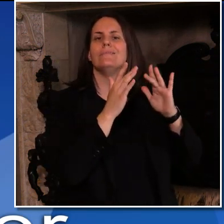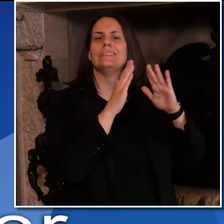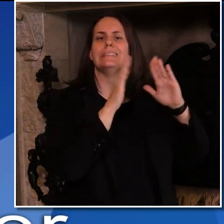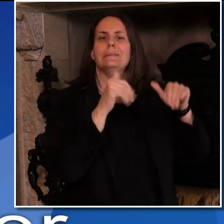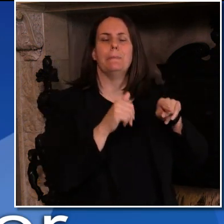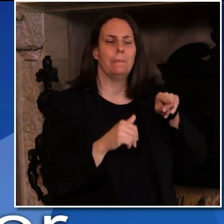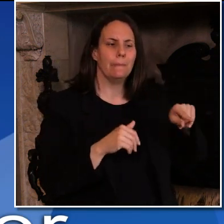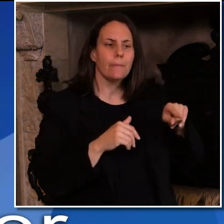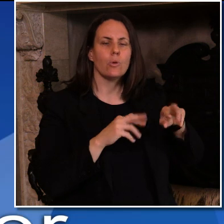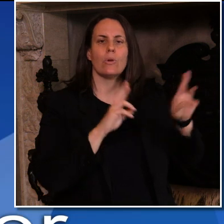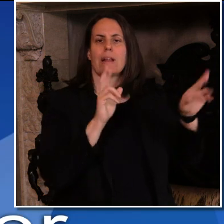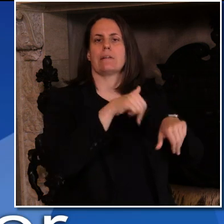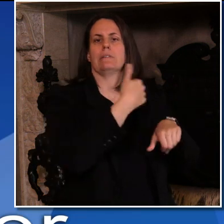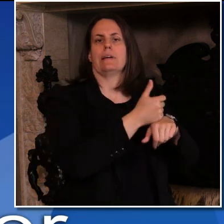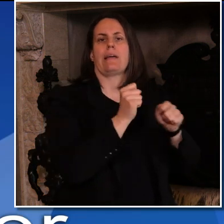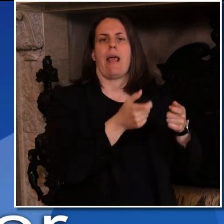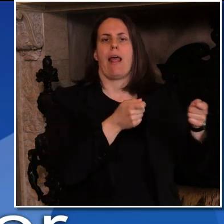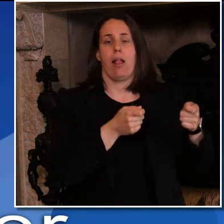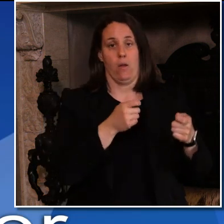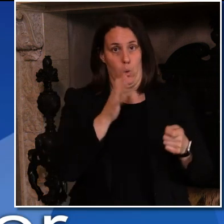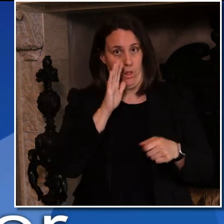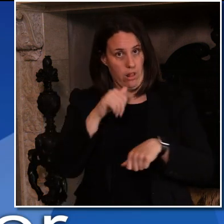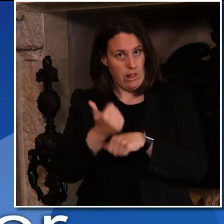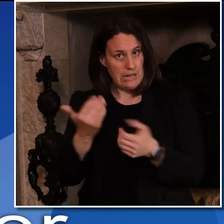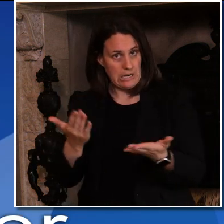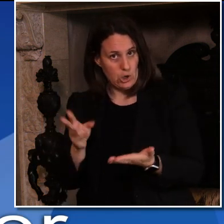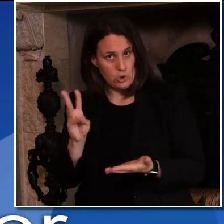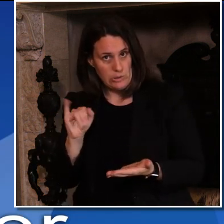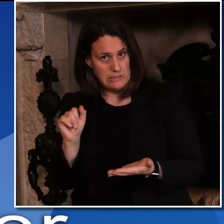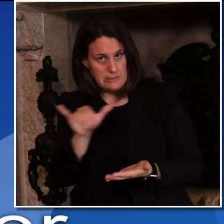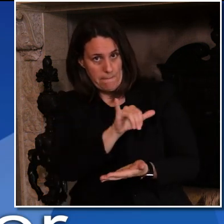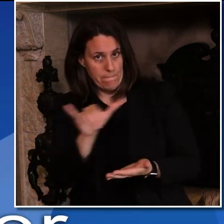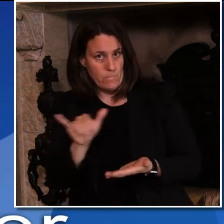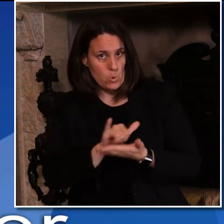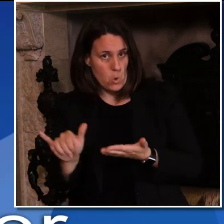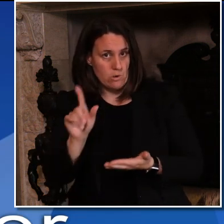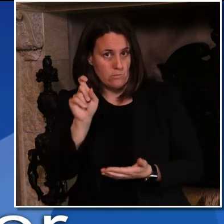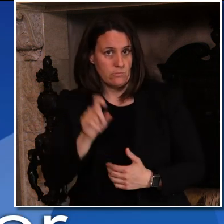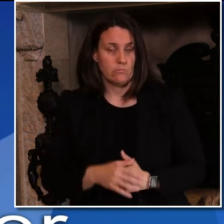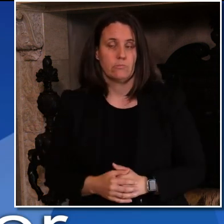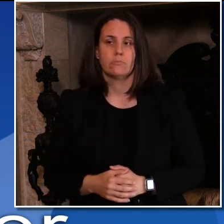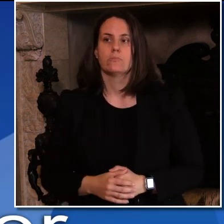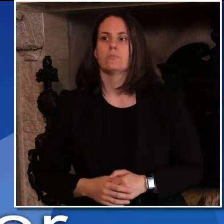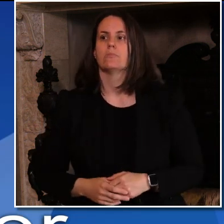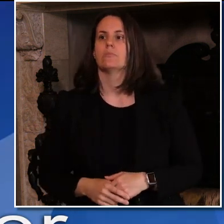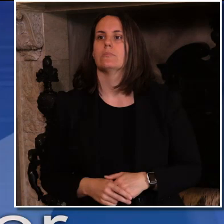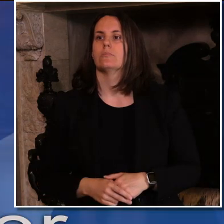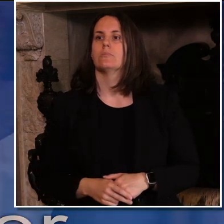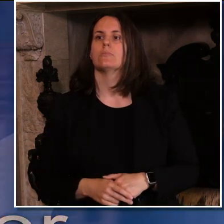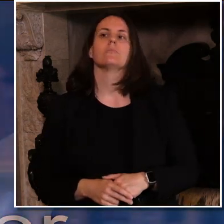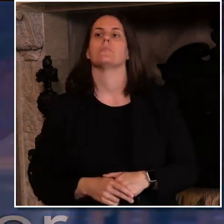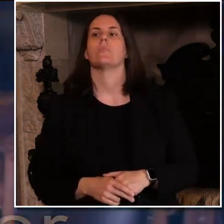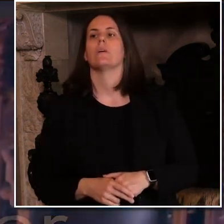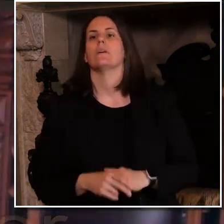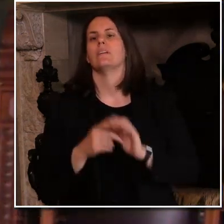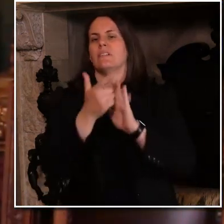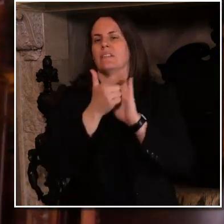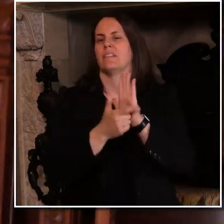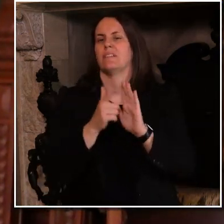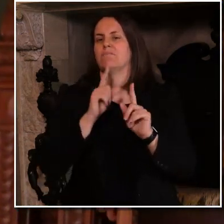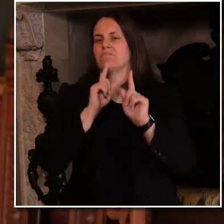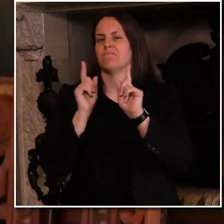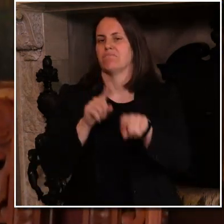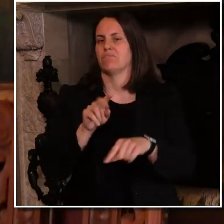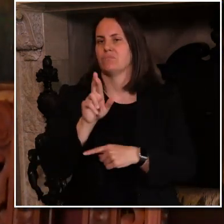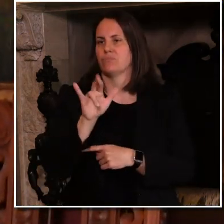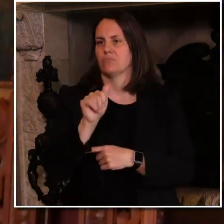couple of weeks? I think I gathered the question. So I think the question was asking what's being done at DWD in